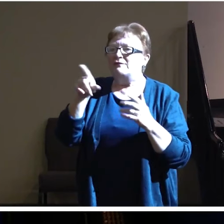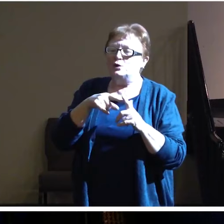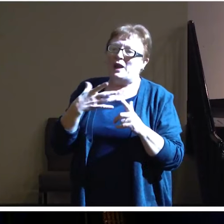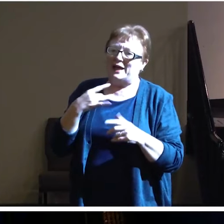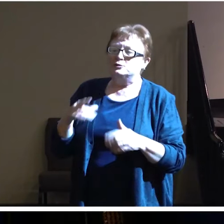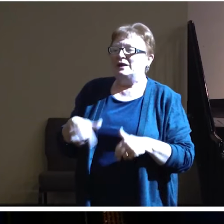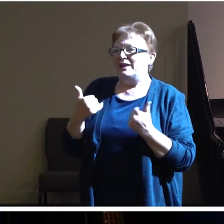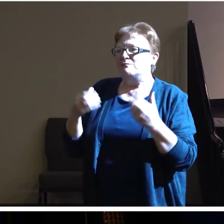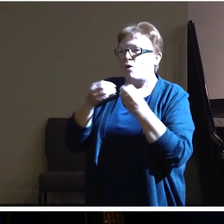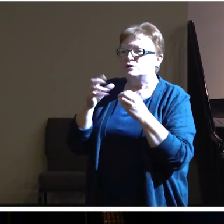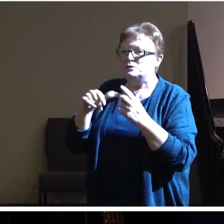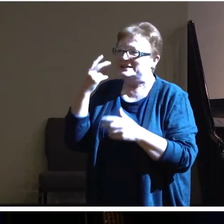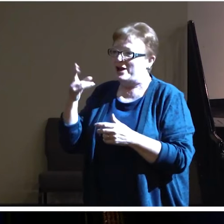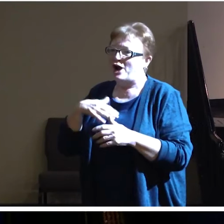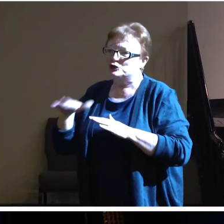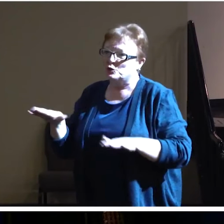marry.